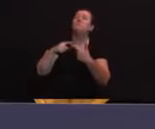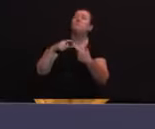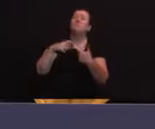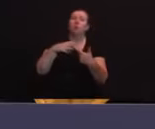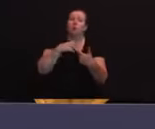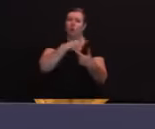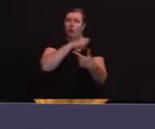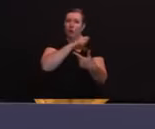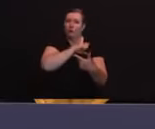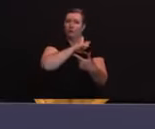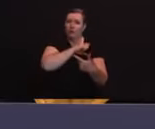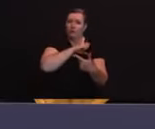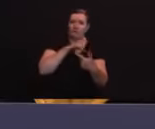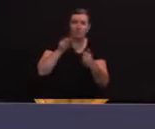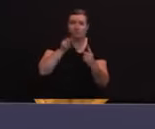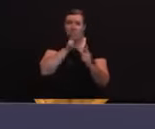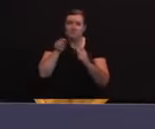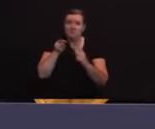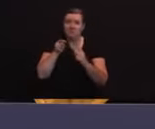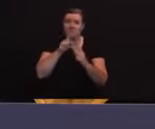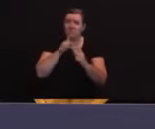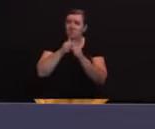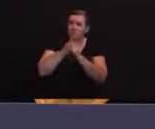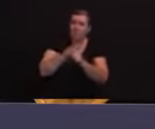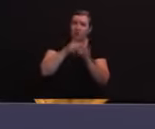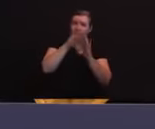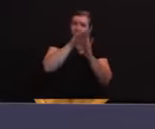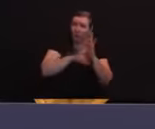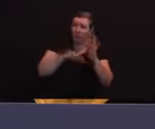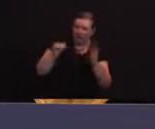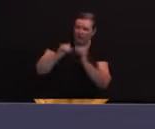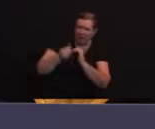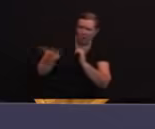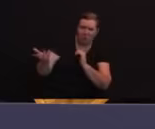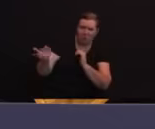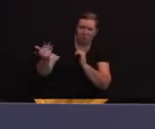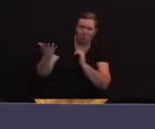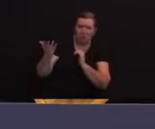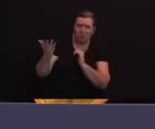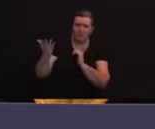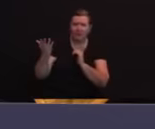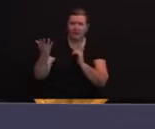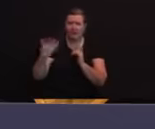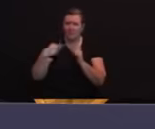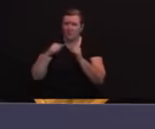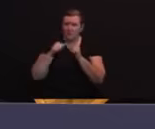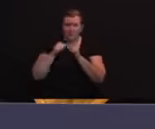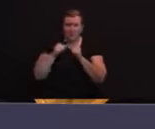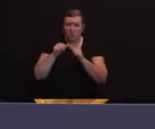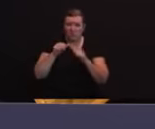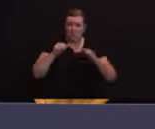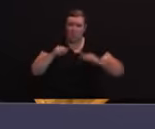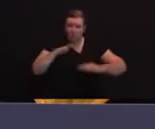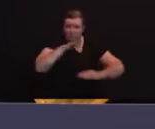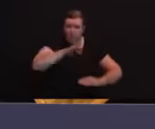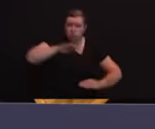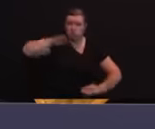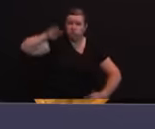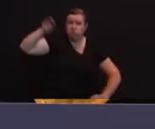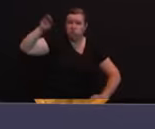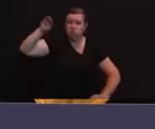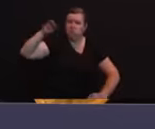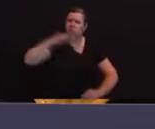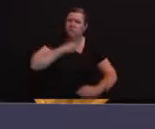rules? If we keep on this trajectory, what combination of numbers would trigger you to issue stay-at-home